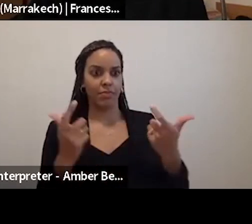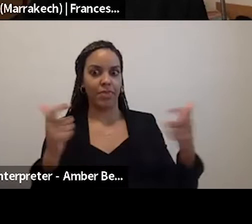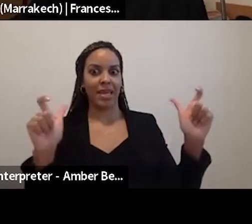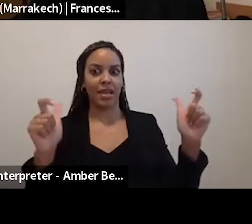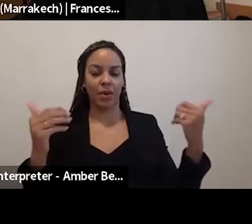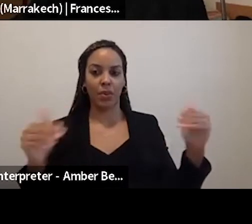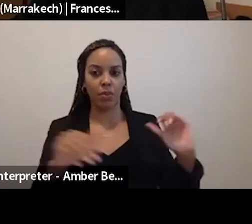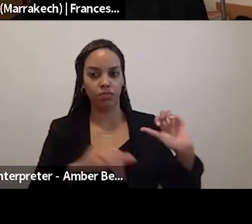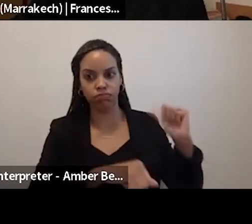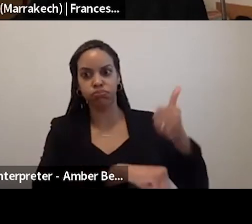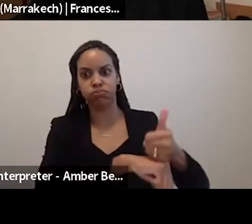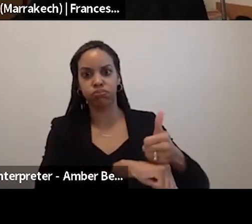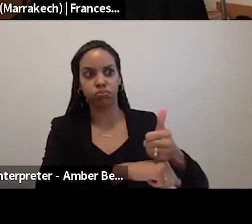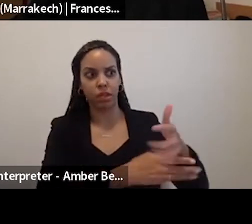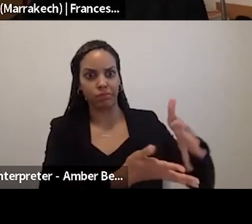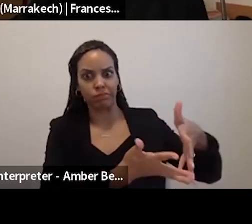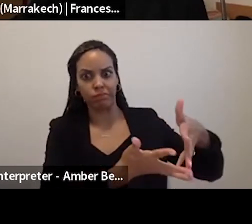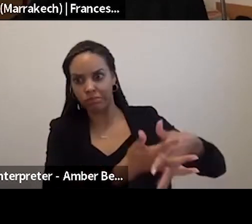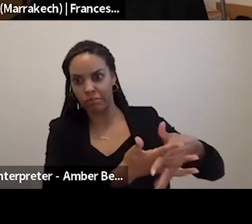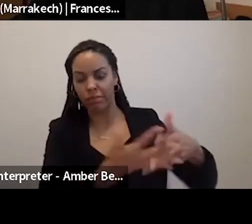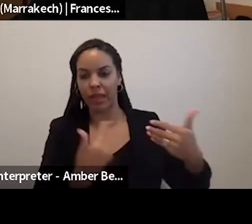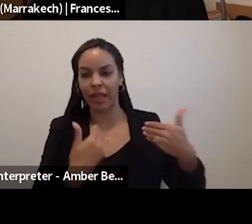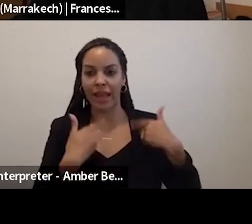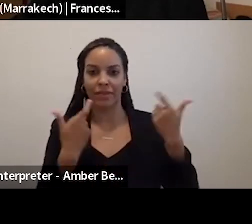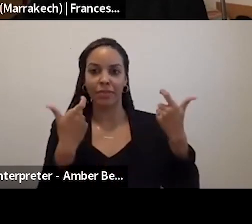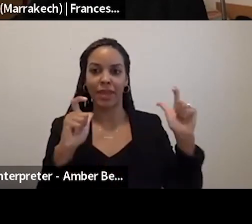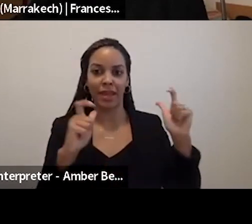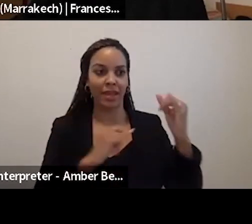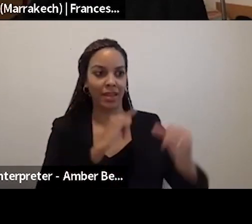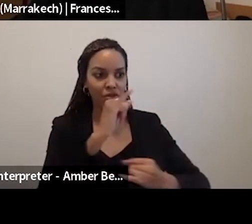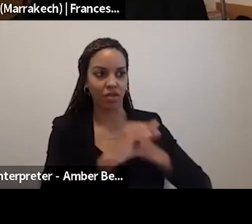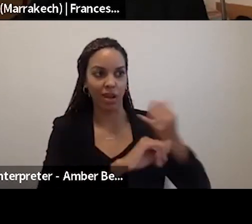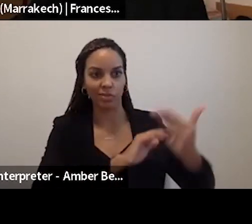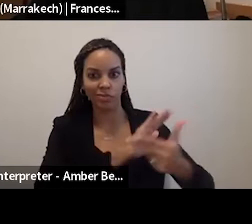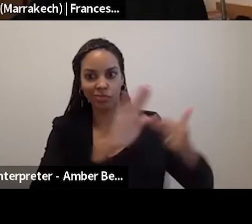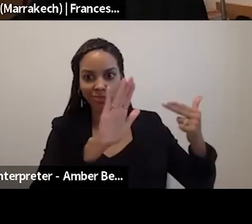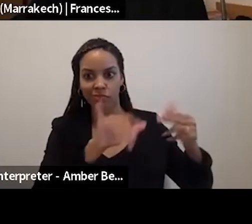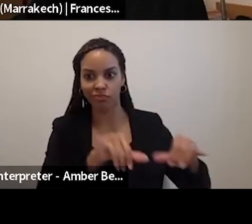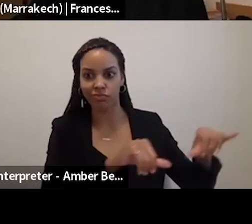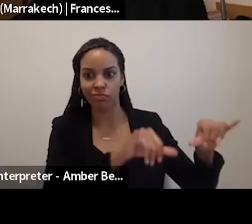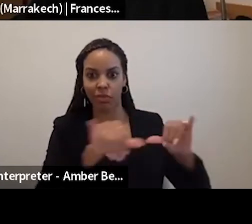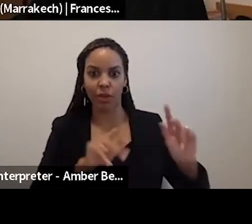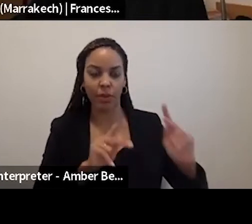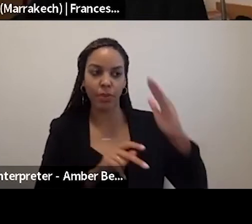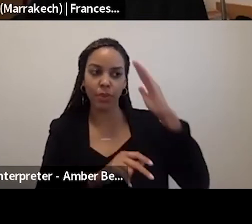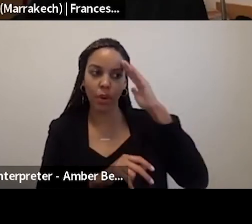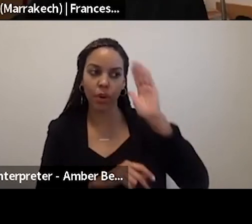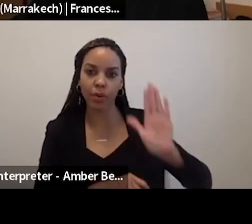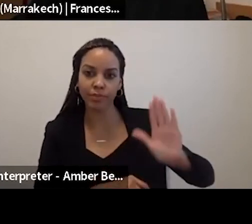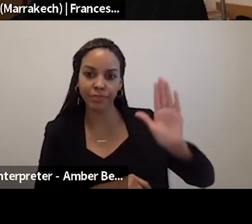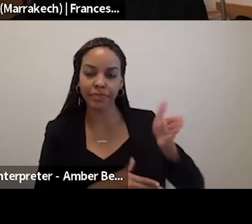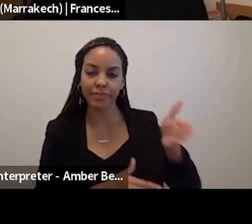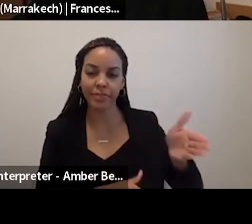well established and has a huge international reputation and value in the Netherlands